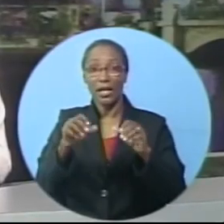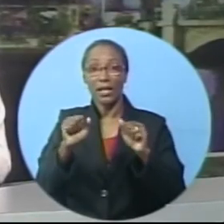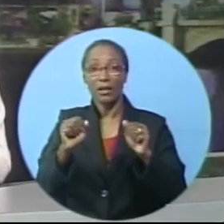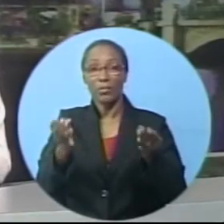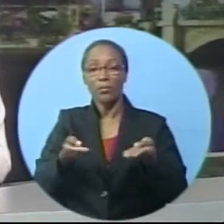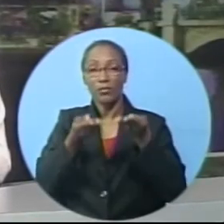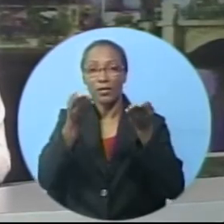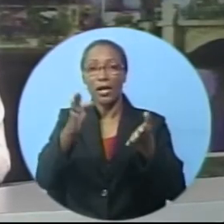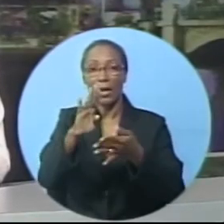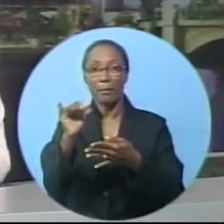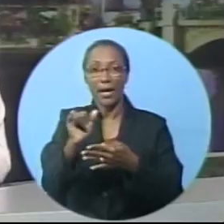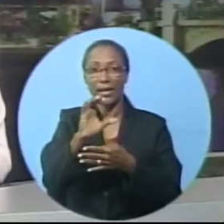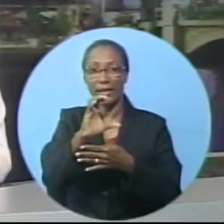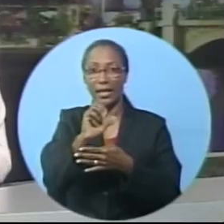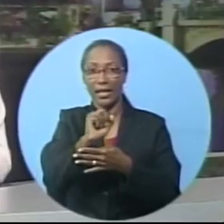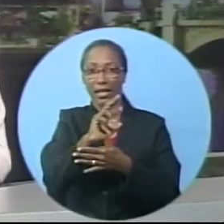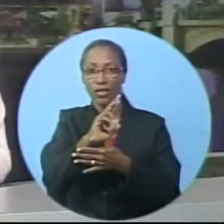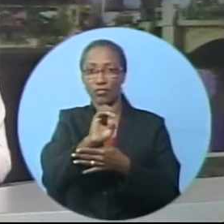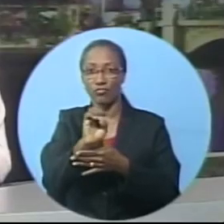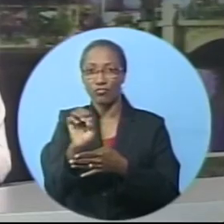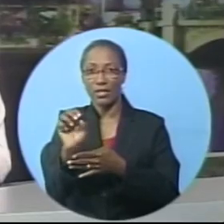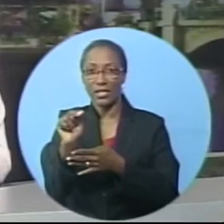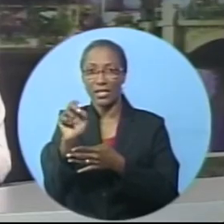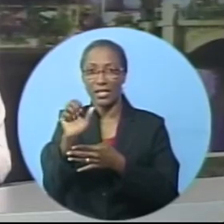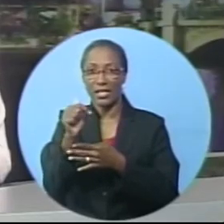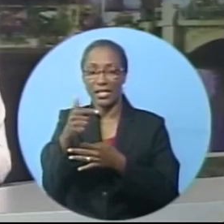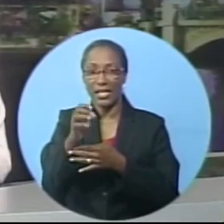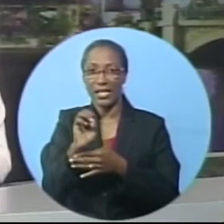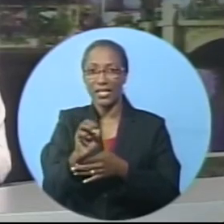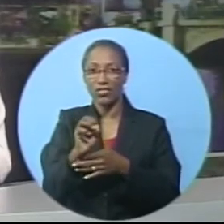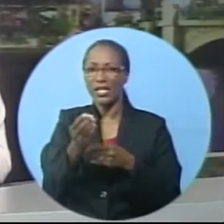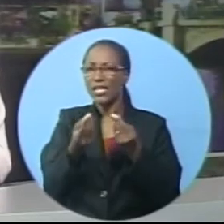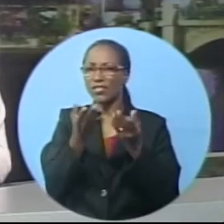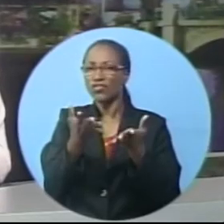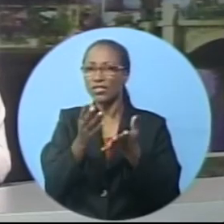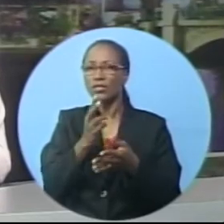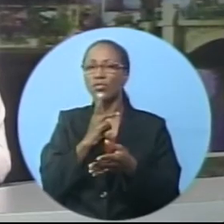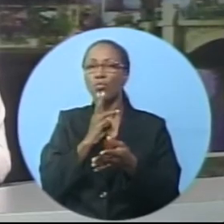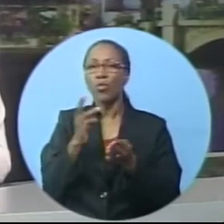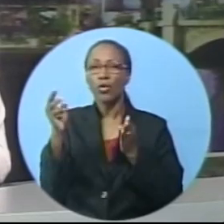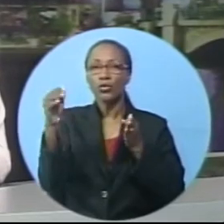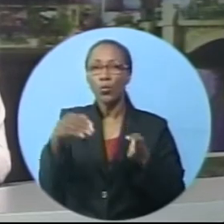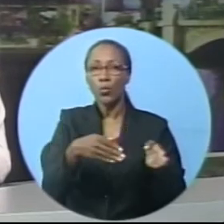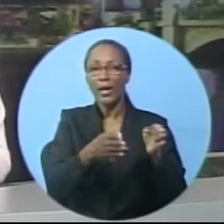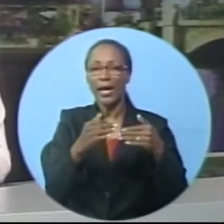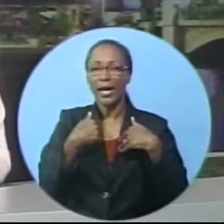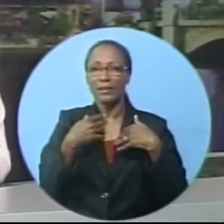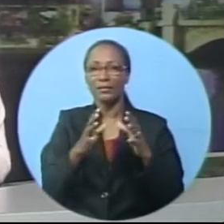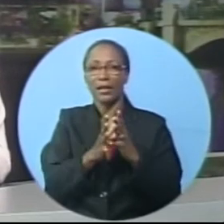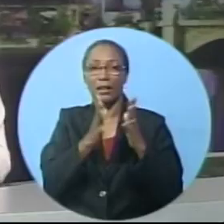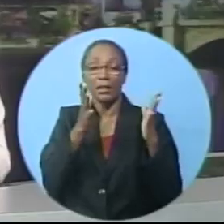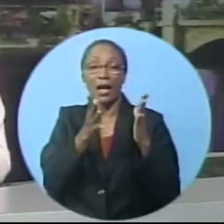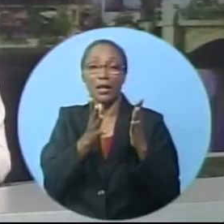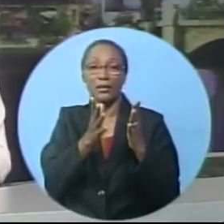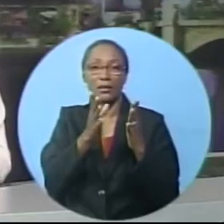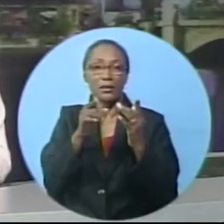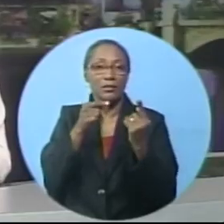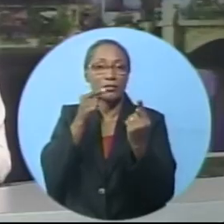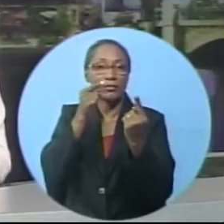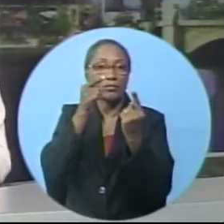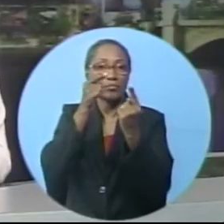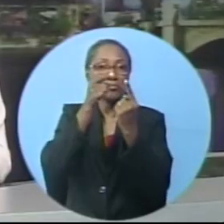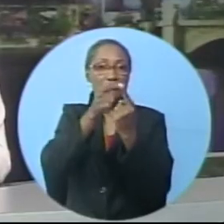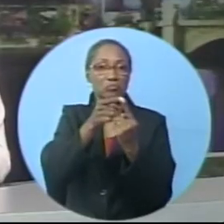be provided by the Carénage. He suggests the waterway has much untapped potential that, if properly used, could